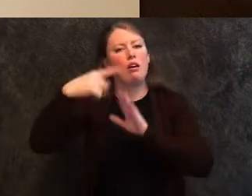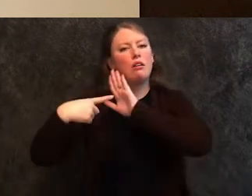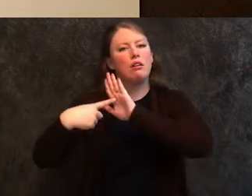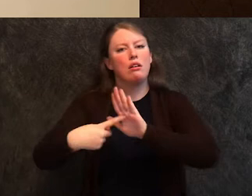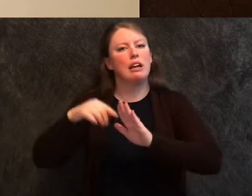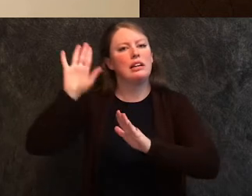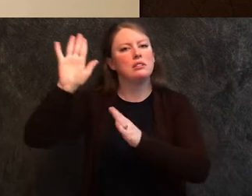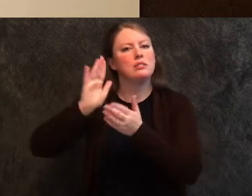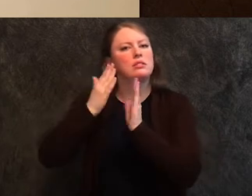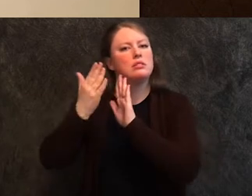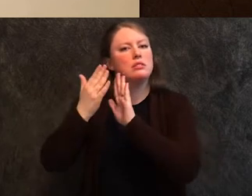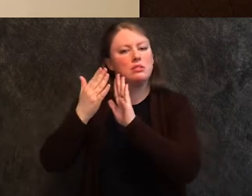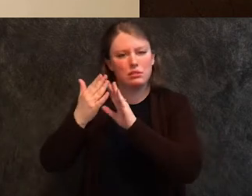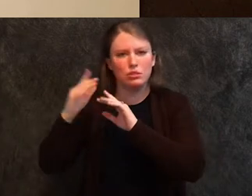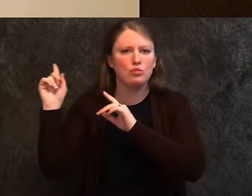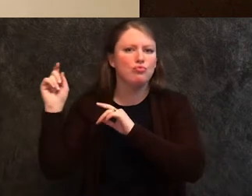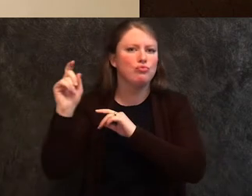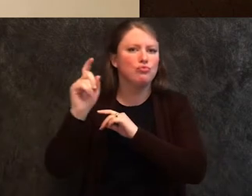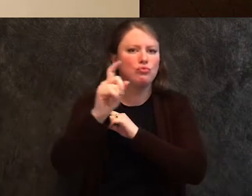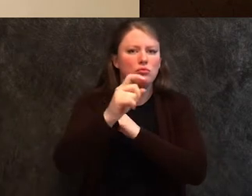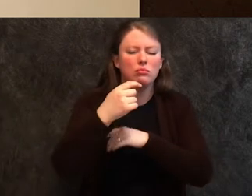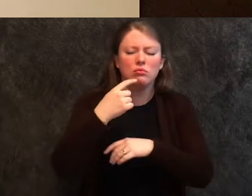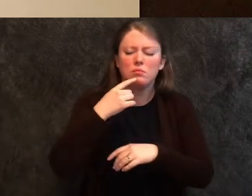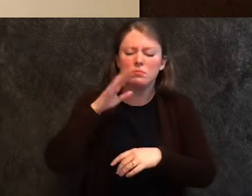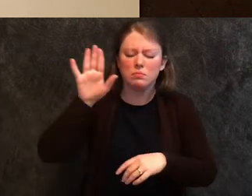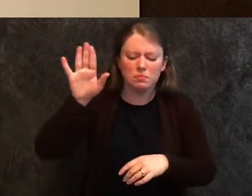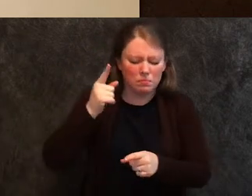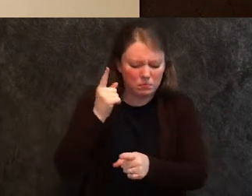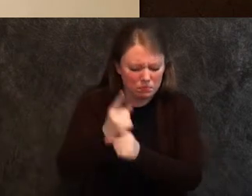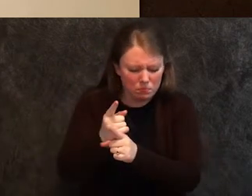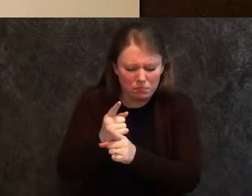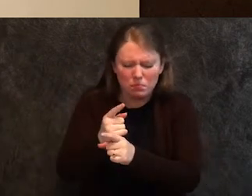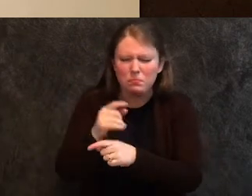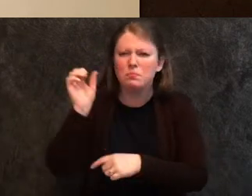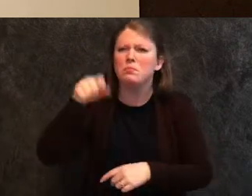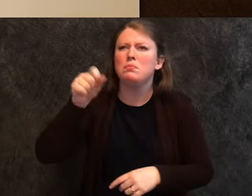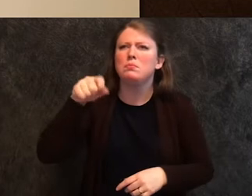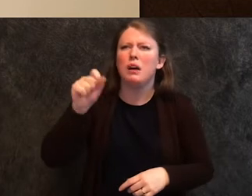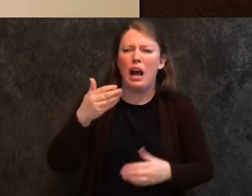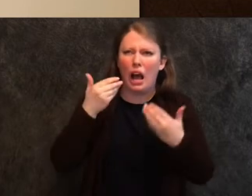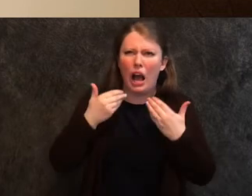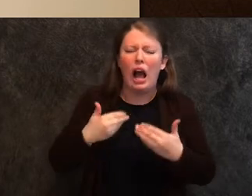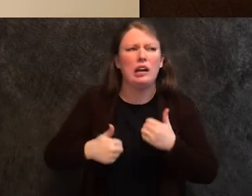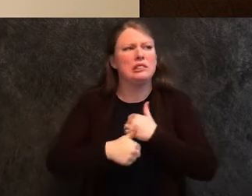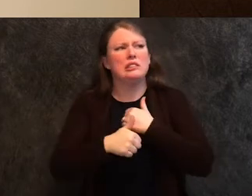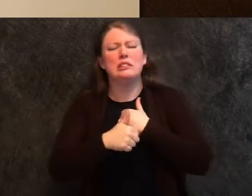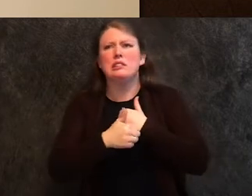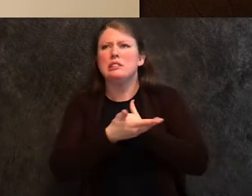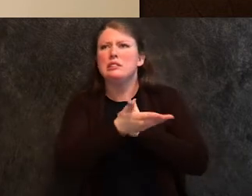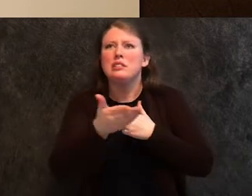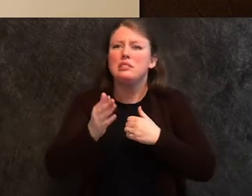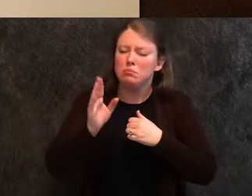says exactly the same thing to the Lord. I have been zealous. I have done the things you've asked for me. I am having my life on the line, but I'm going to